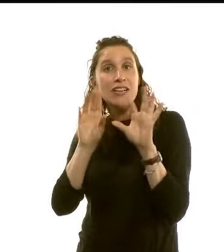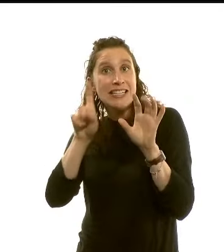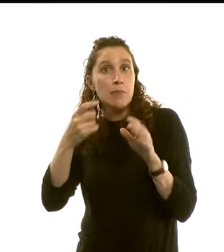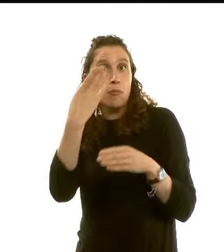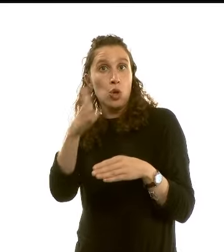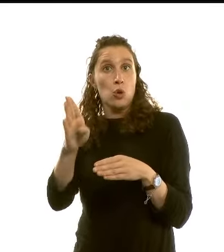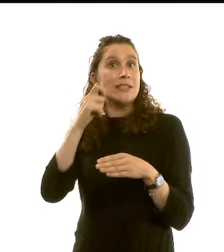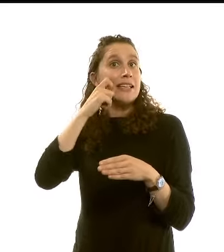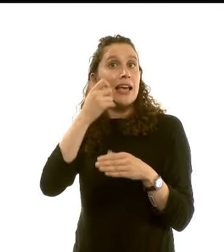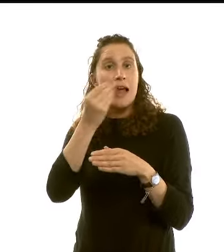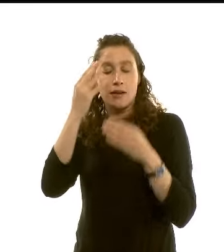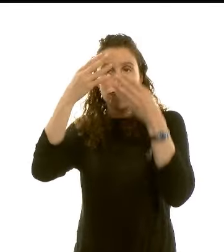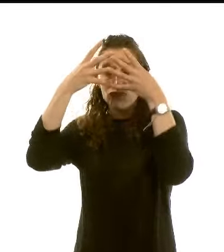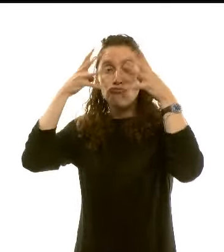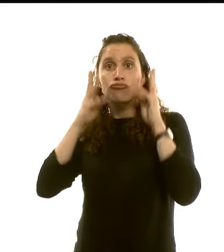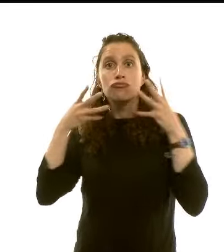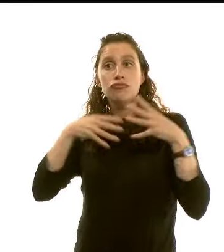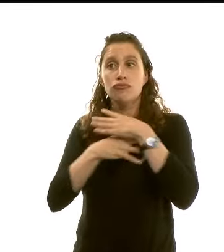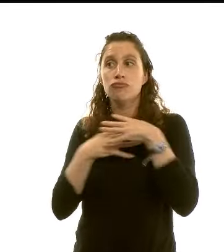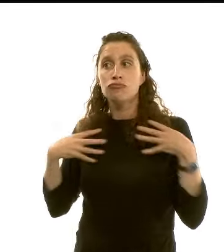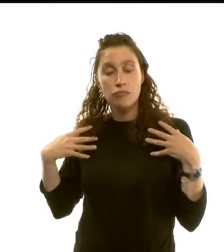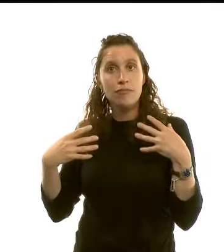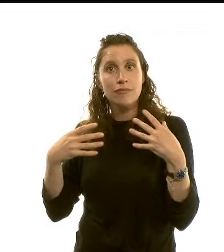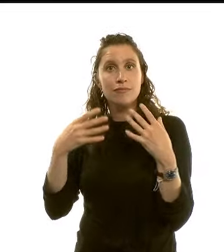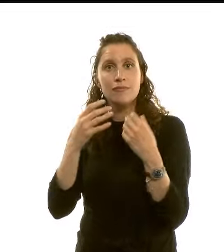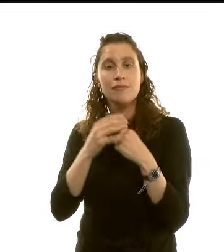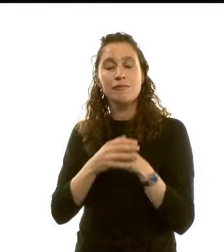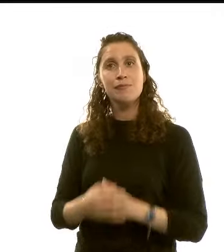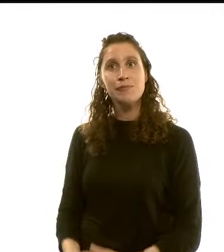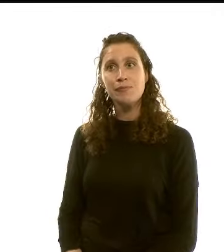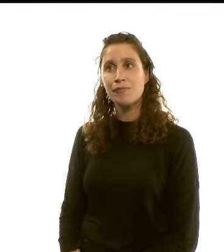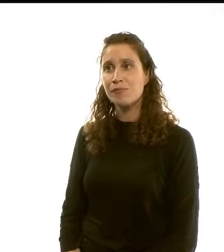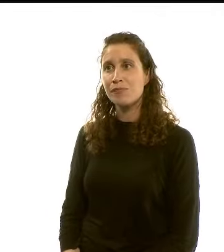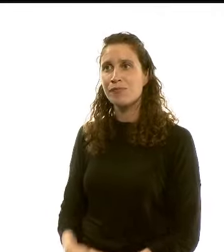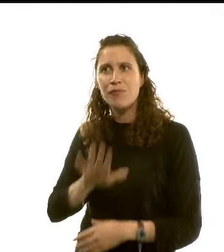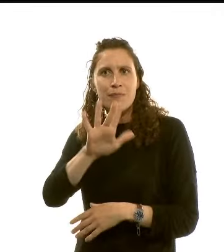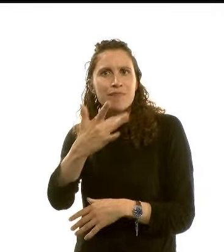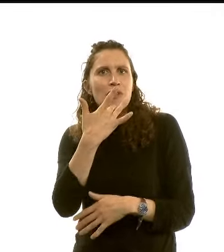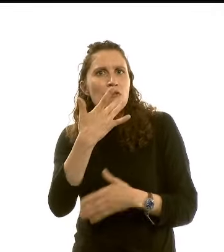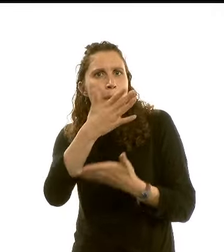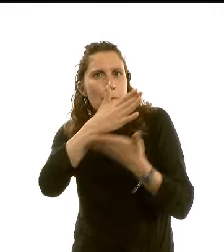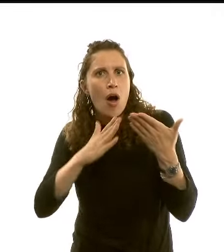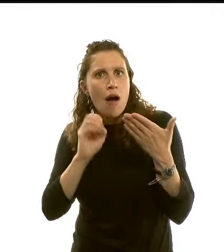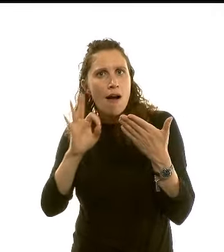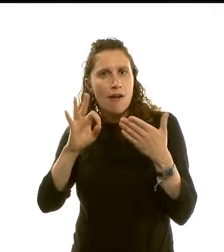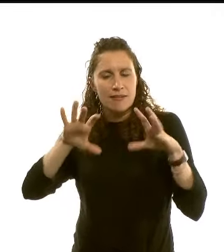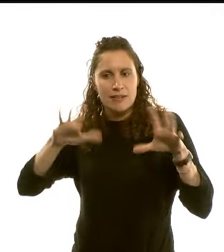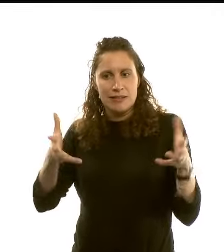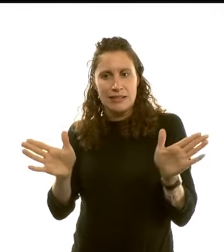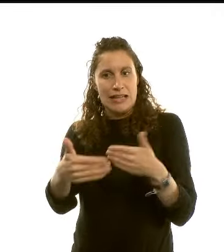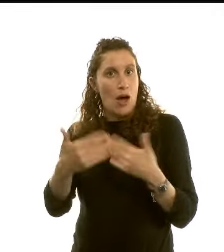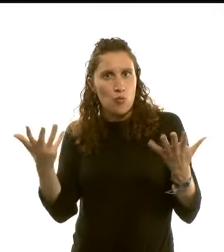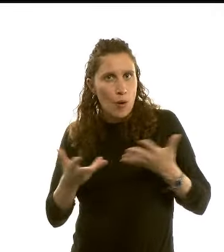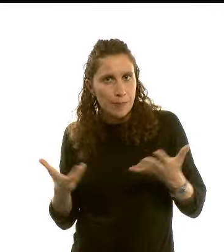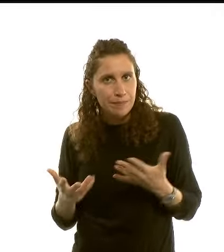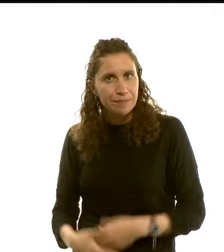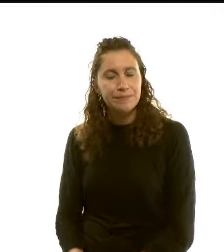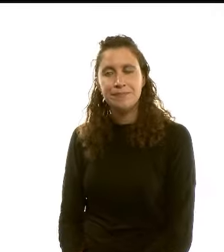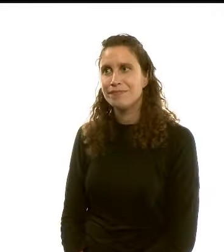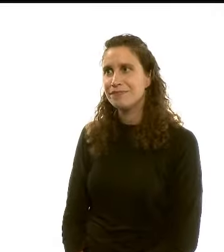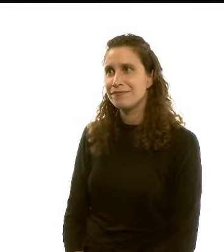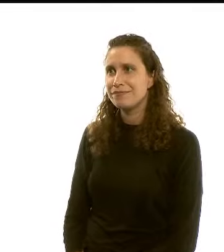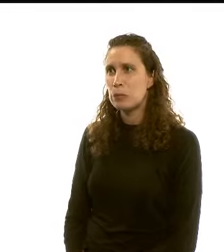and intricate patterns. Josh, this is a hard question, I'm sure, but what would you say is your favorite part of the set? Oh. Come